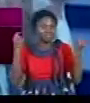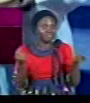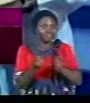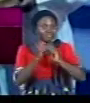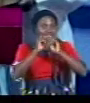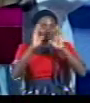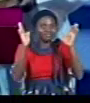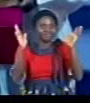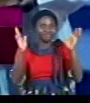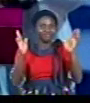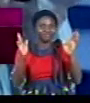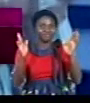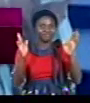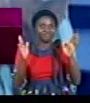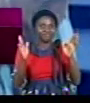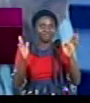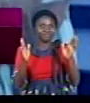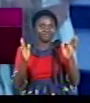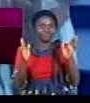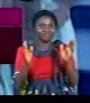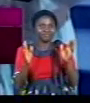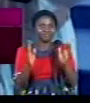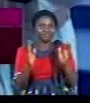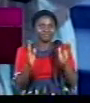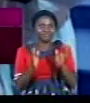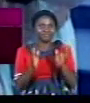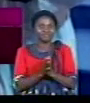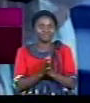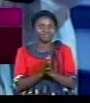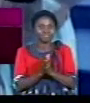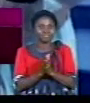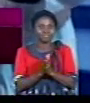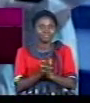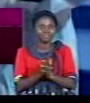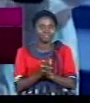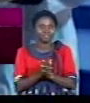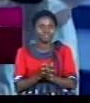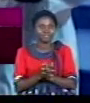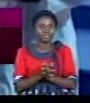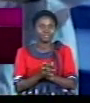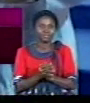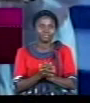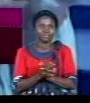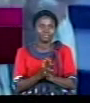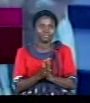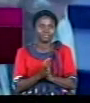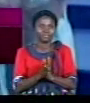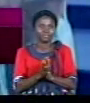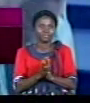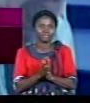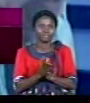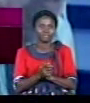Dr. Alfred Onua, a medical practitioner, consultant, ophthalmic surgeon.